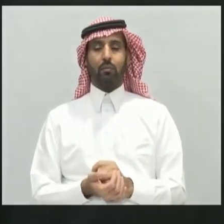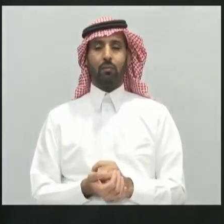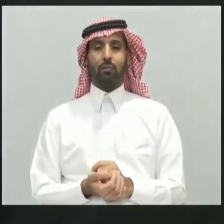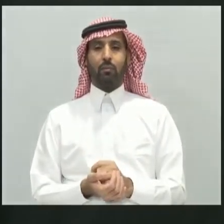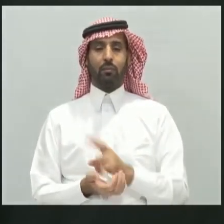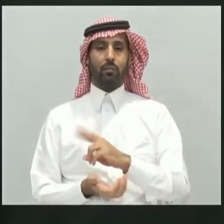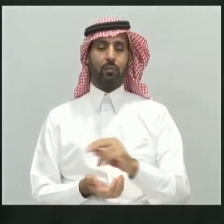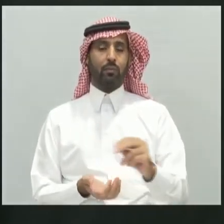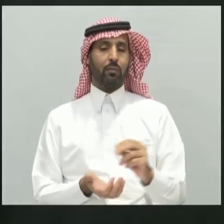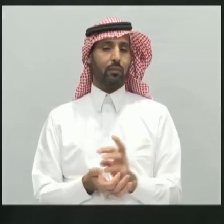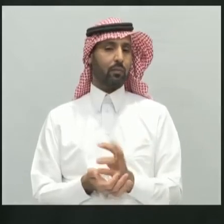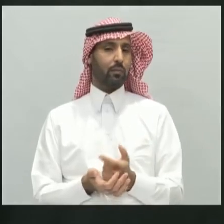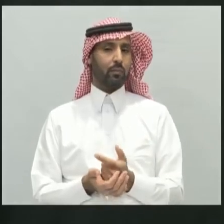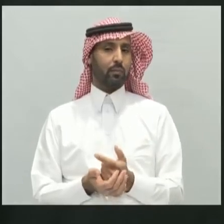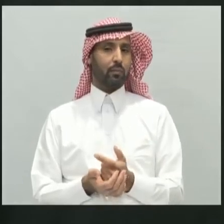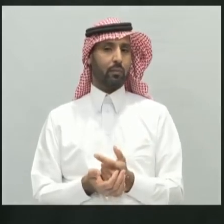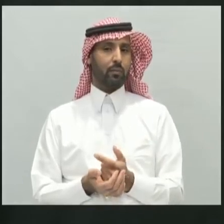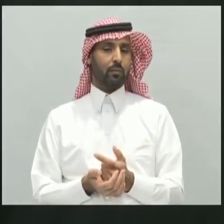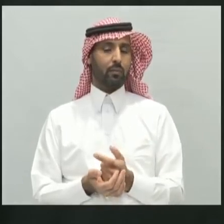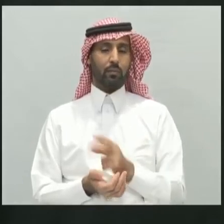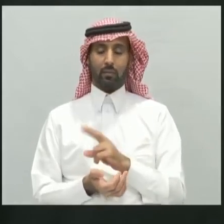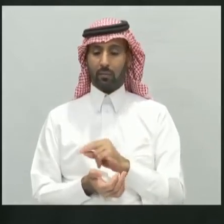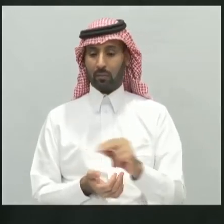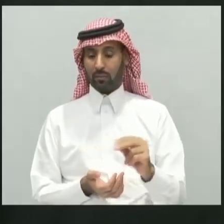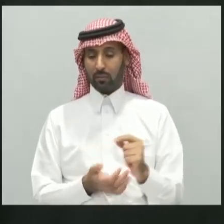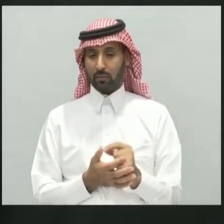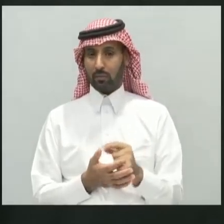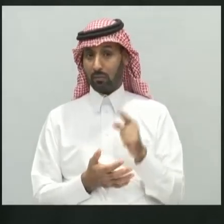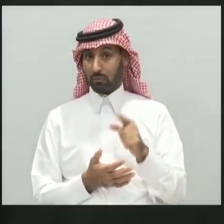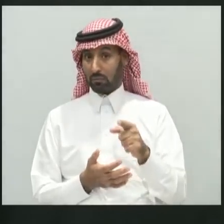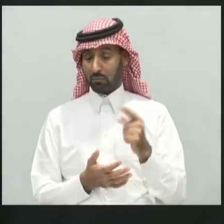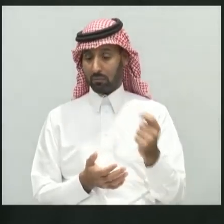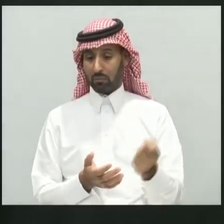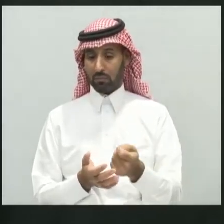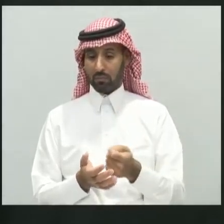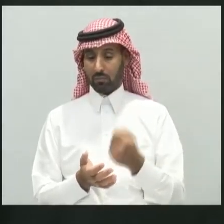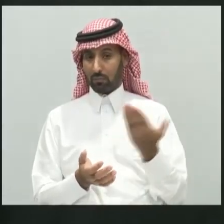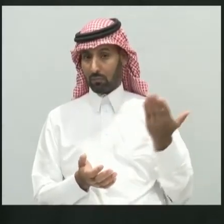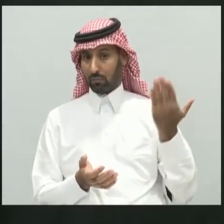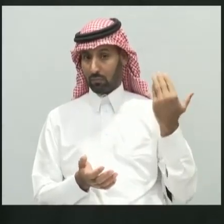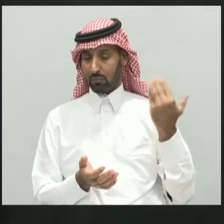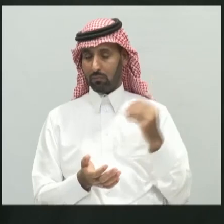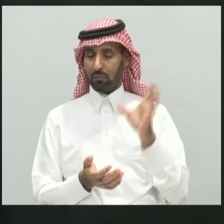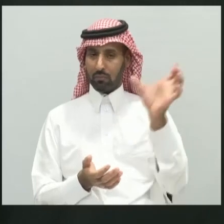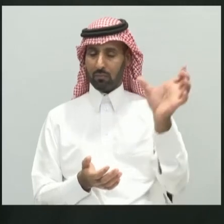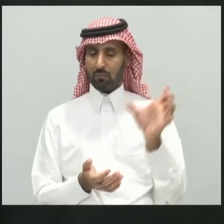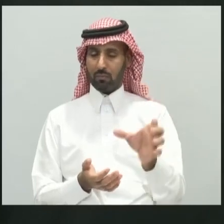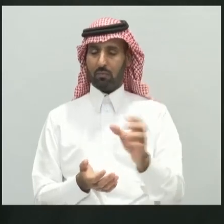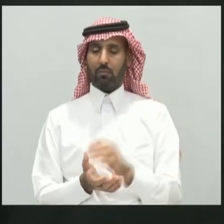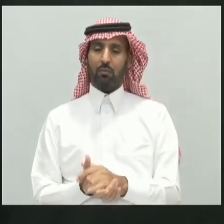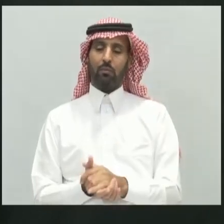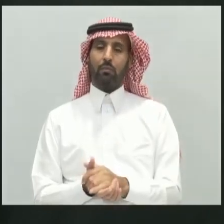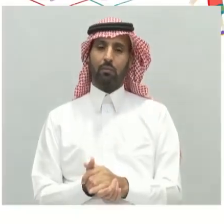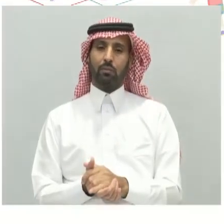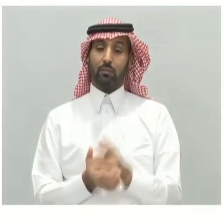are examples. Think about other examples. Think about your past and please fill out this chart on your